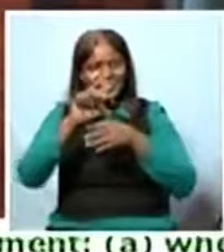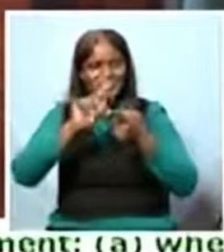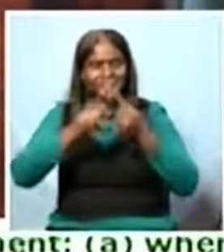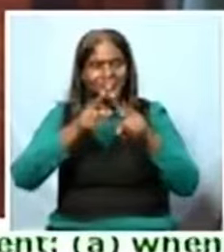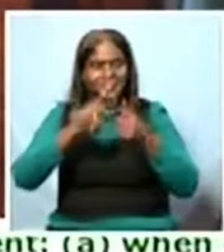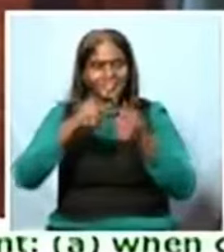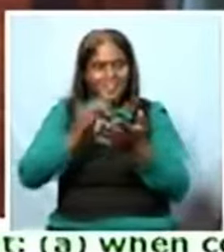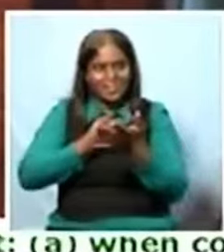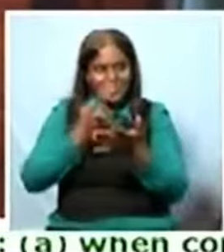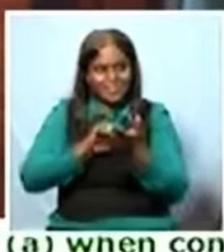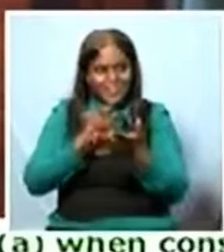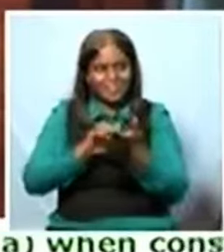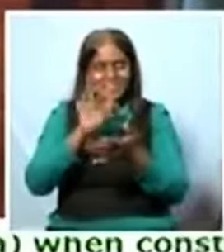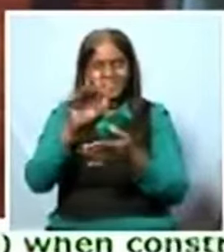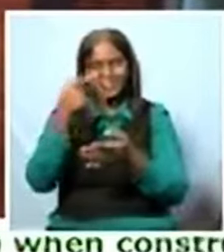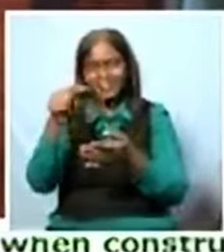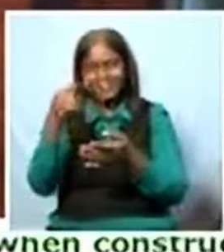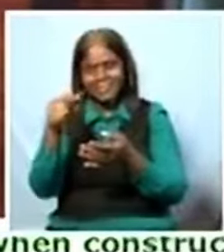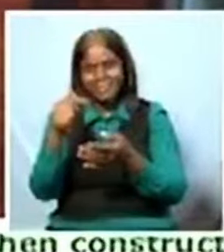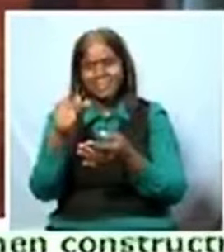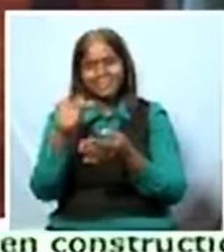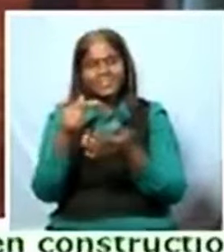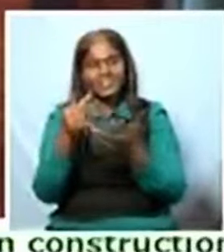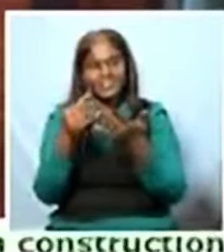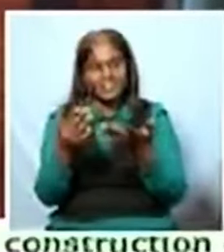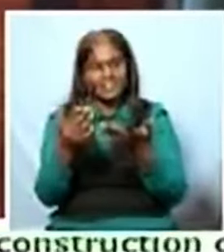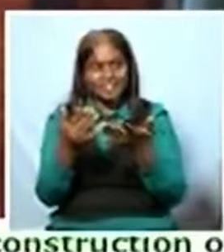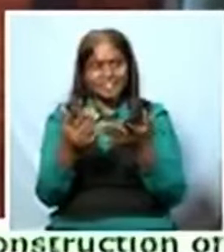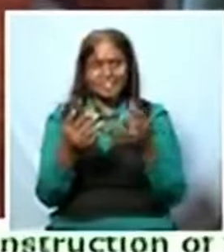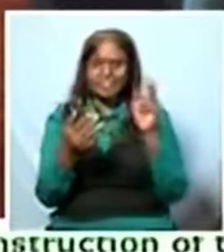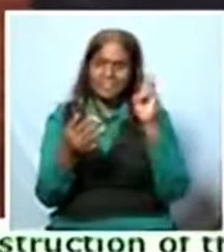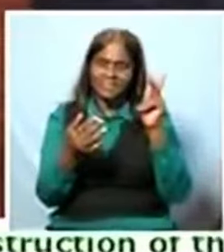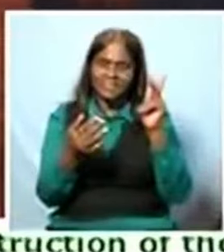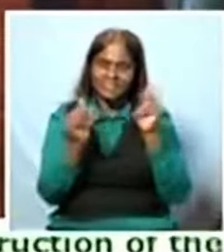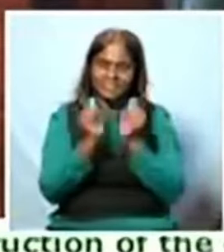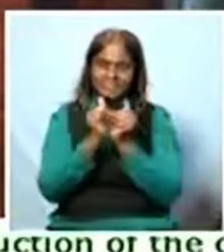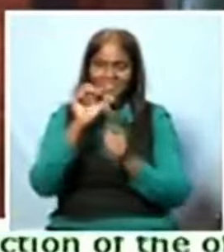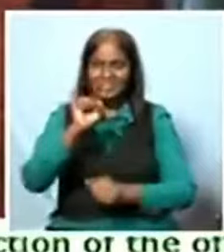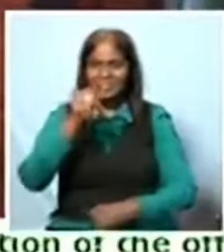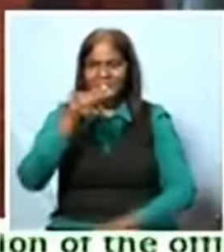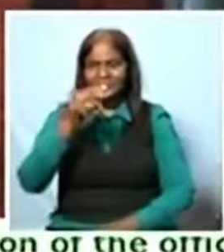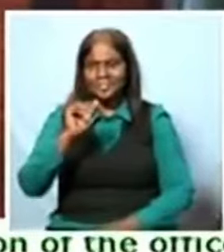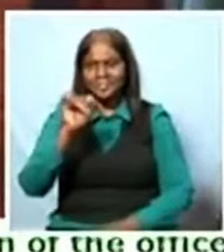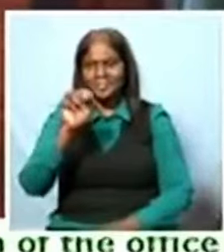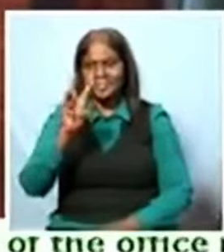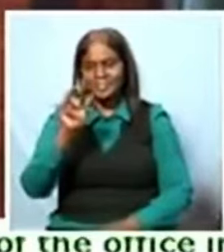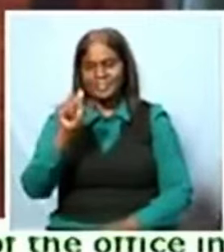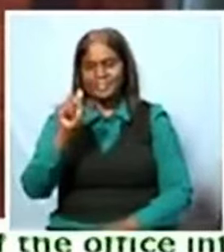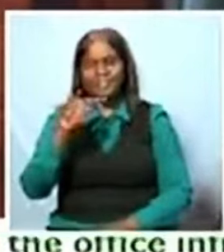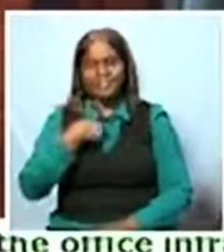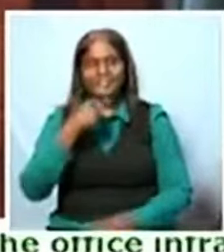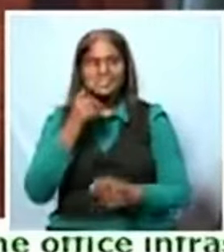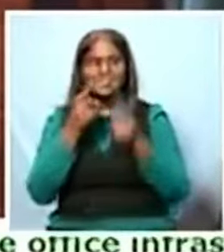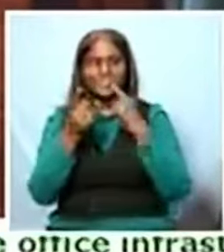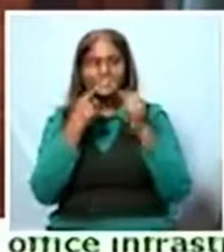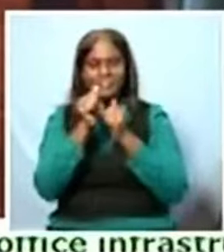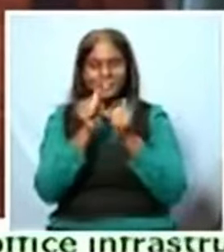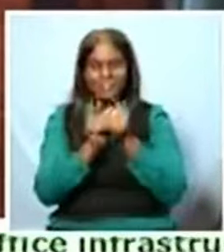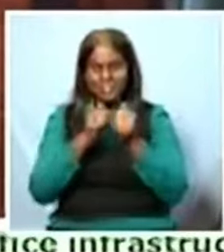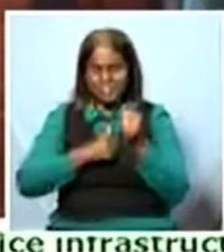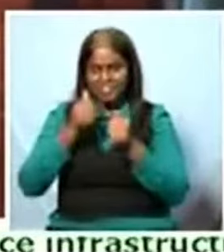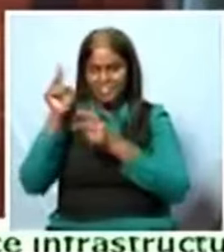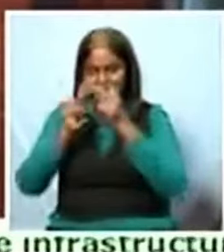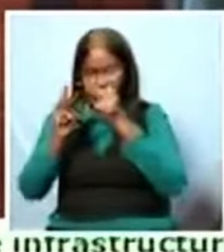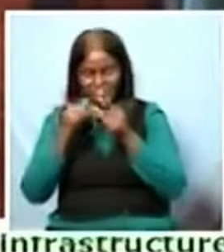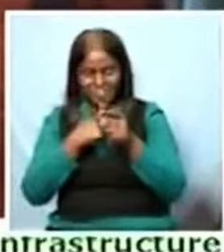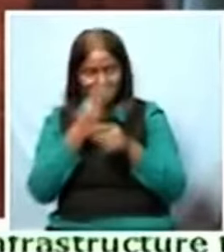cooking their meals in Kasenengwa, in Kanchivia and Shiwangandu. I'm talking about them because I've visited and